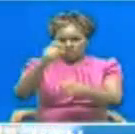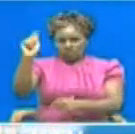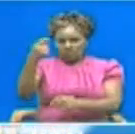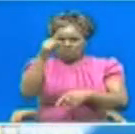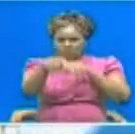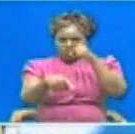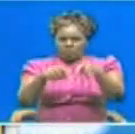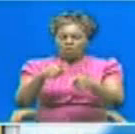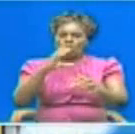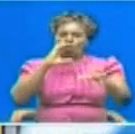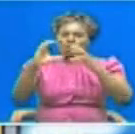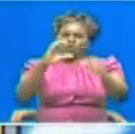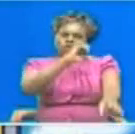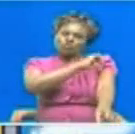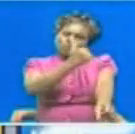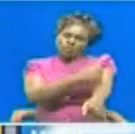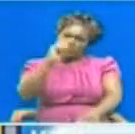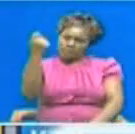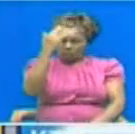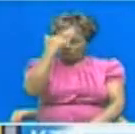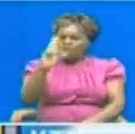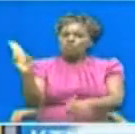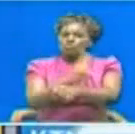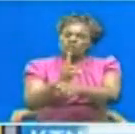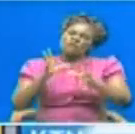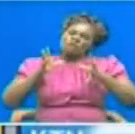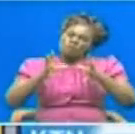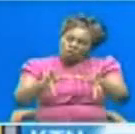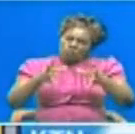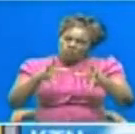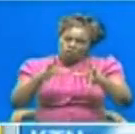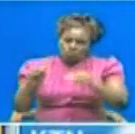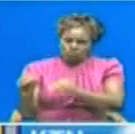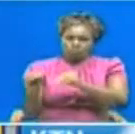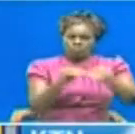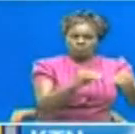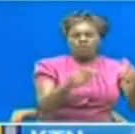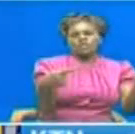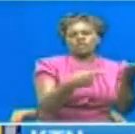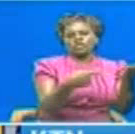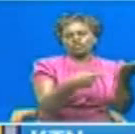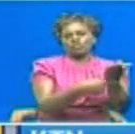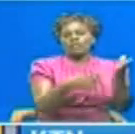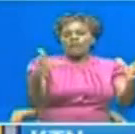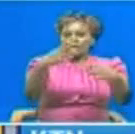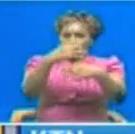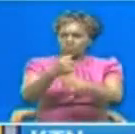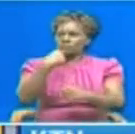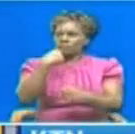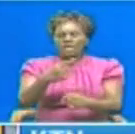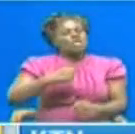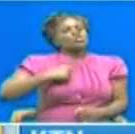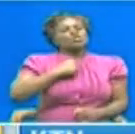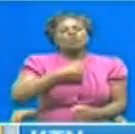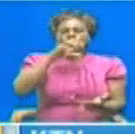accused the Communications Authority of Kenya of using militarized approach in effecting the digital migration. The association says it is unfortunate